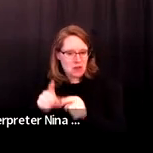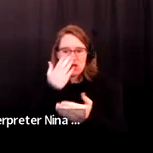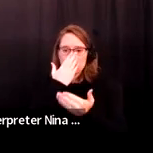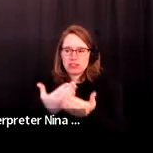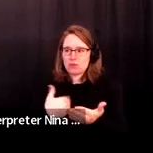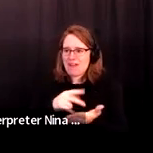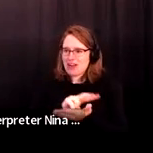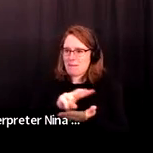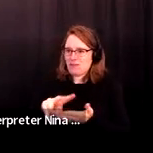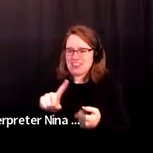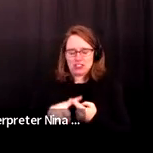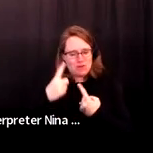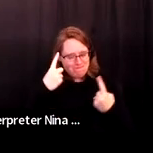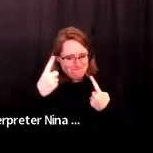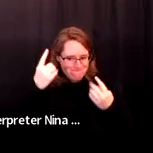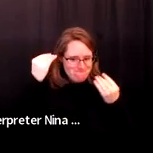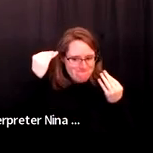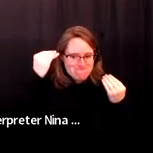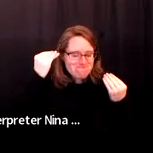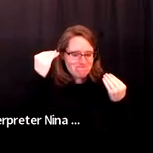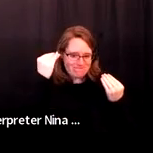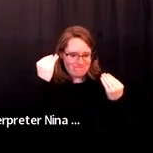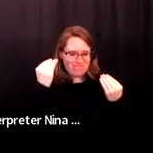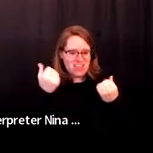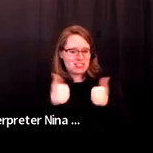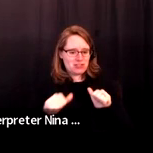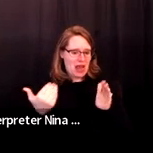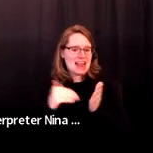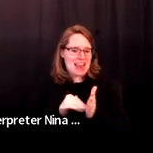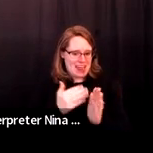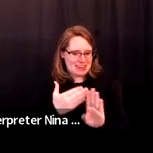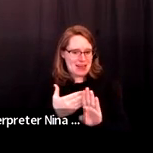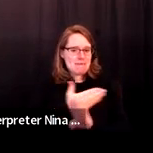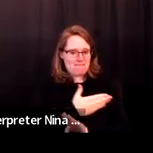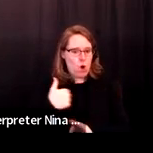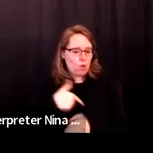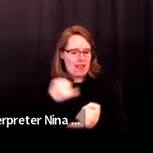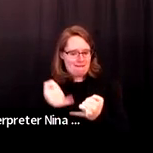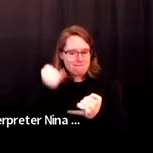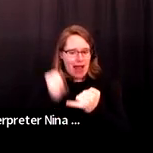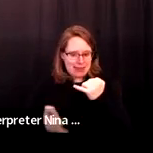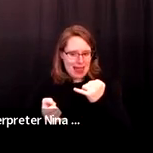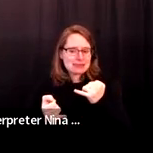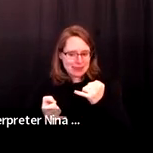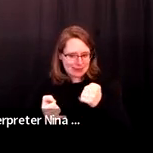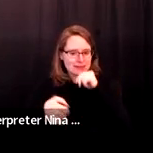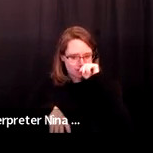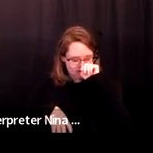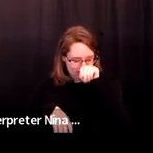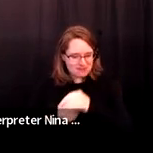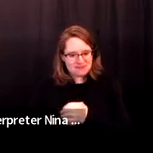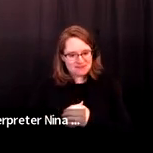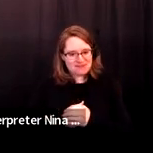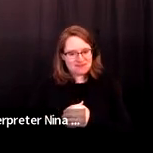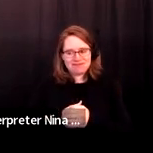and get back and put another effort against it before we would want to try to finalize anything or start setting future speakers or